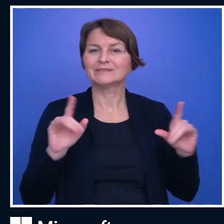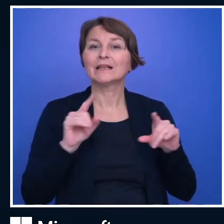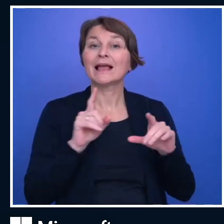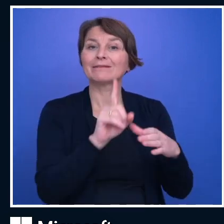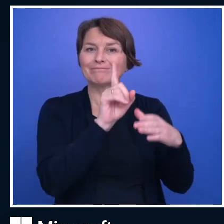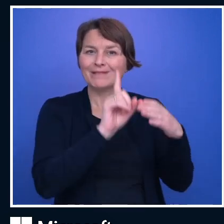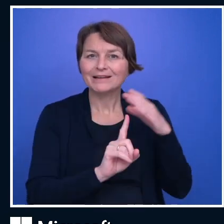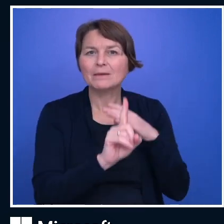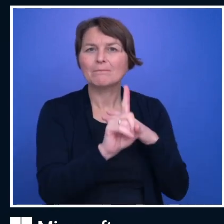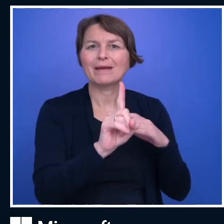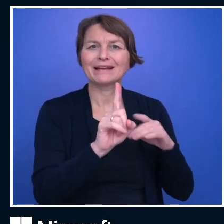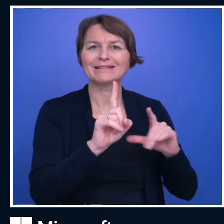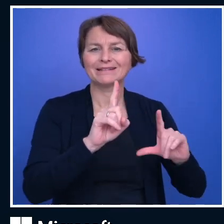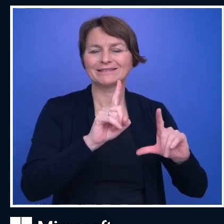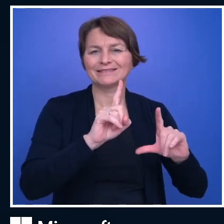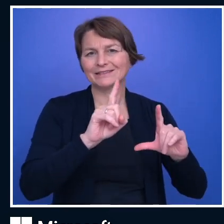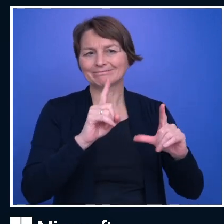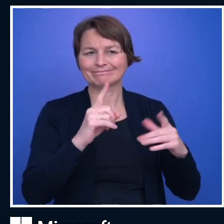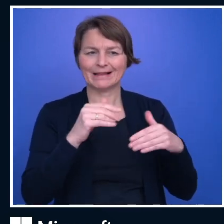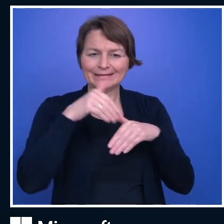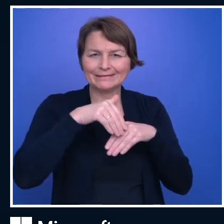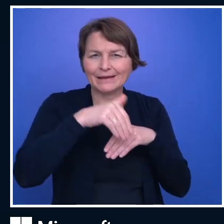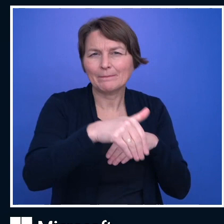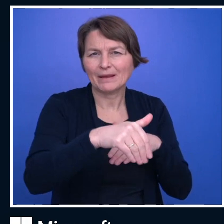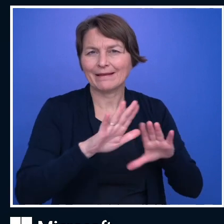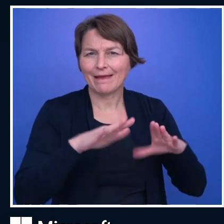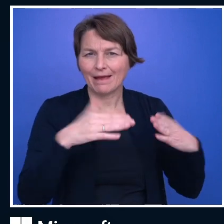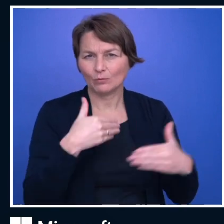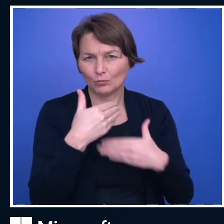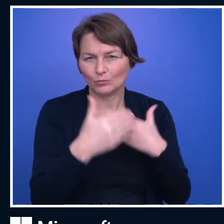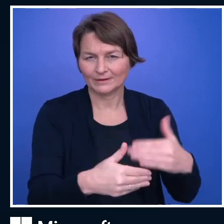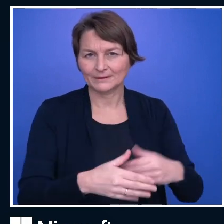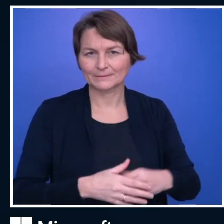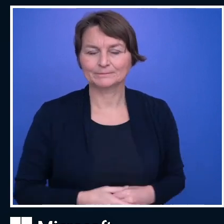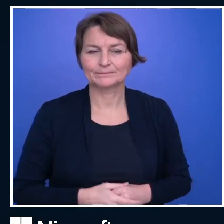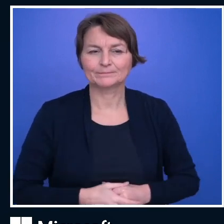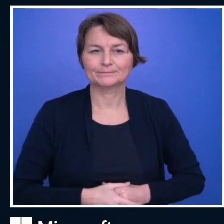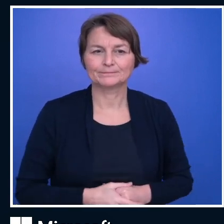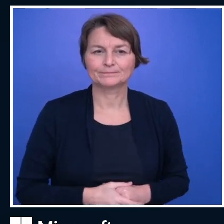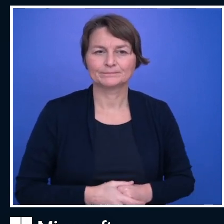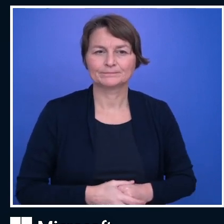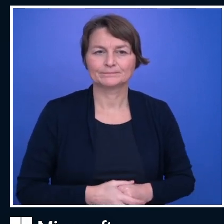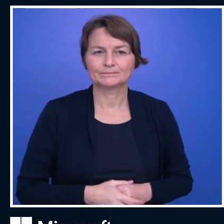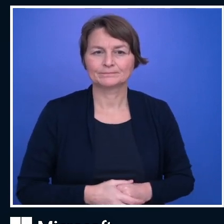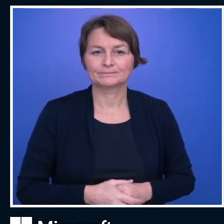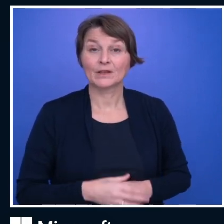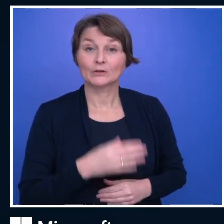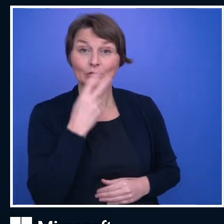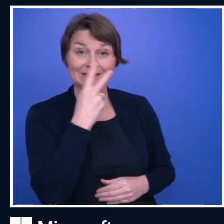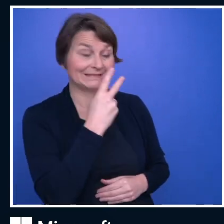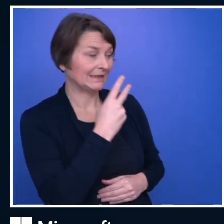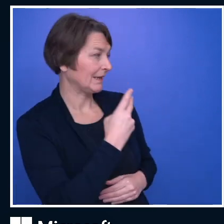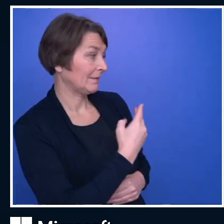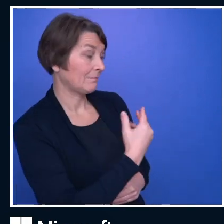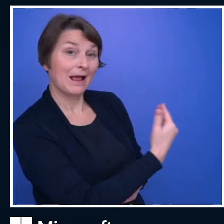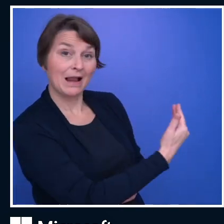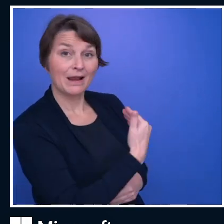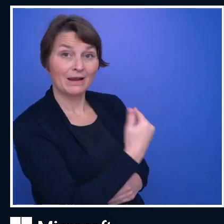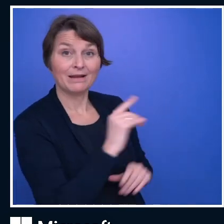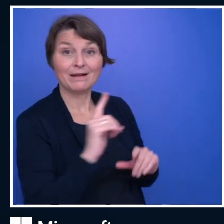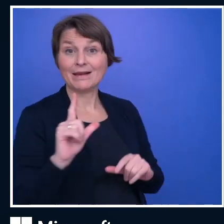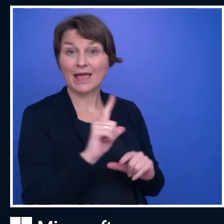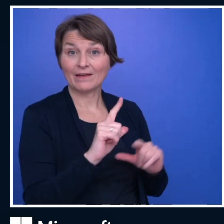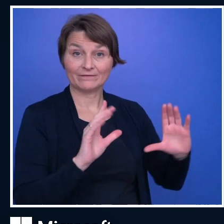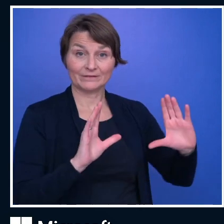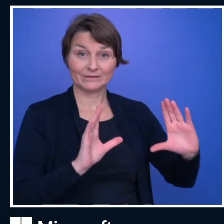all independent variables. Let's just take the picture on the left bottom. So over here, we're trying to